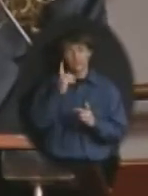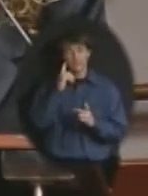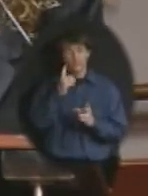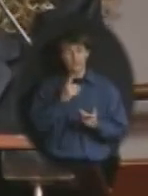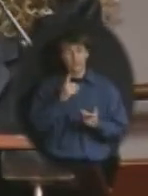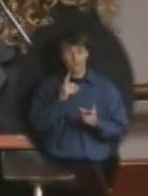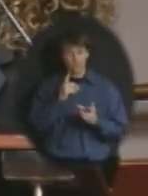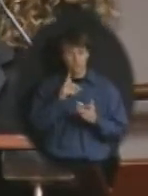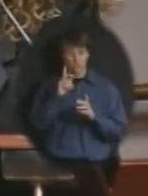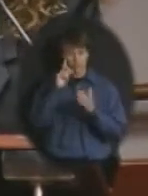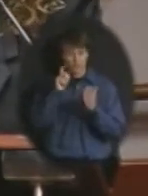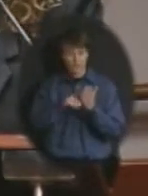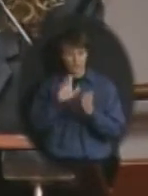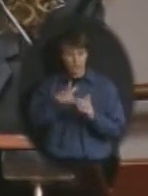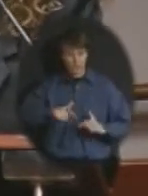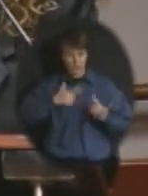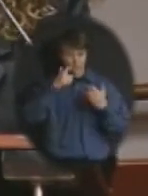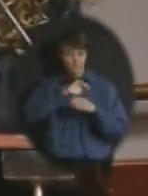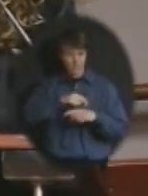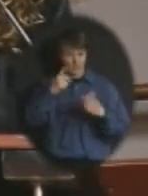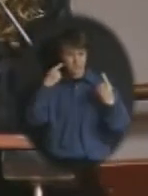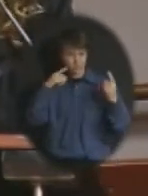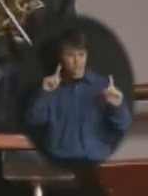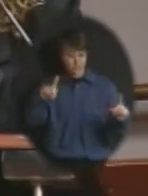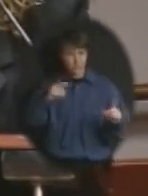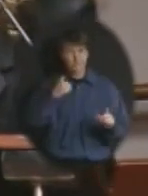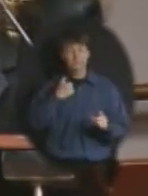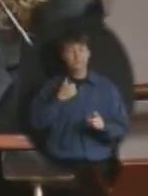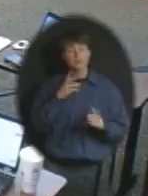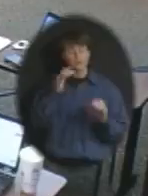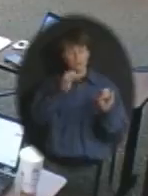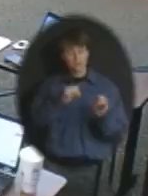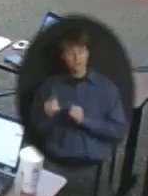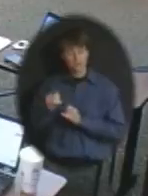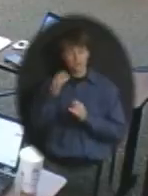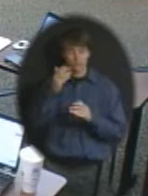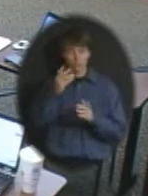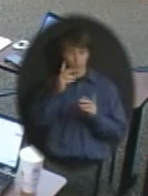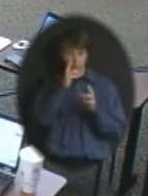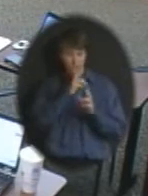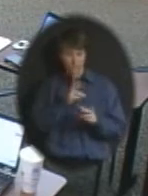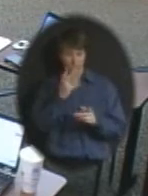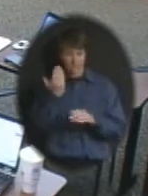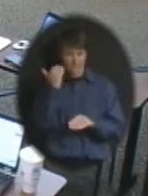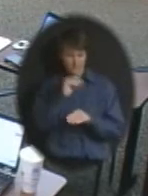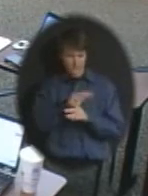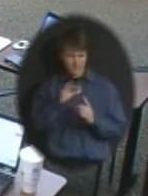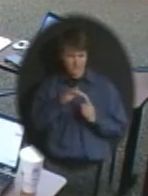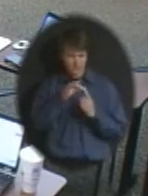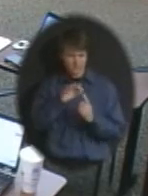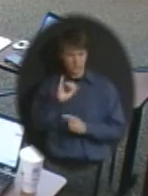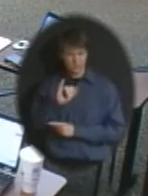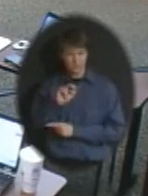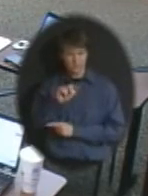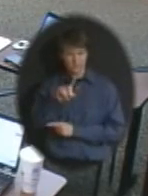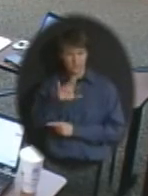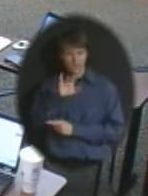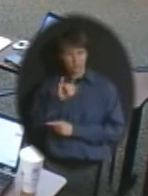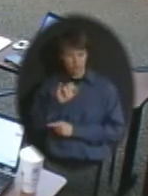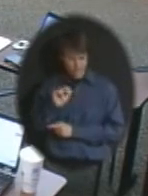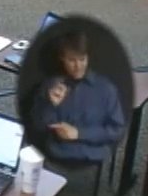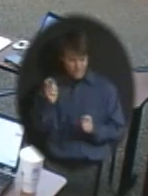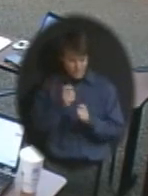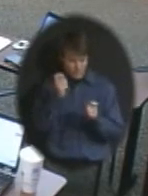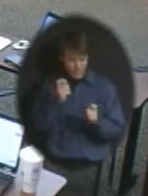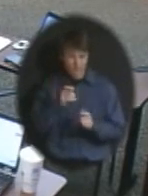District alumni for their lifetime achievements. These individuals were recognized last night at a special induction ceremony. And in addition to the Alumni